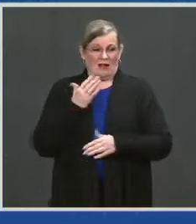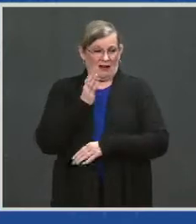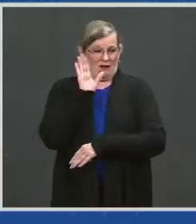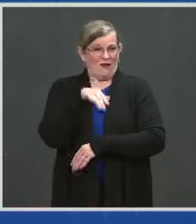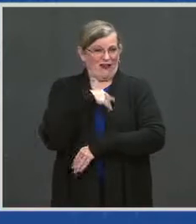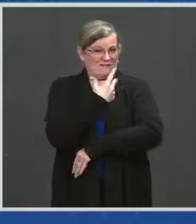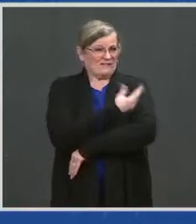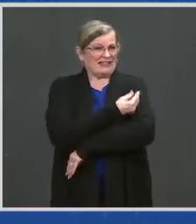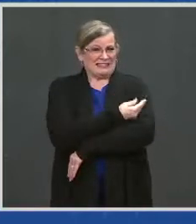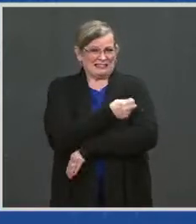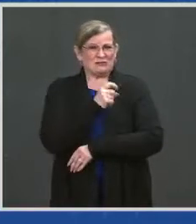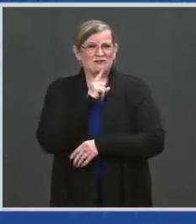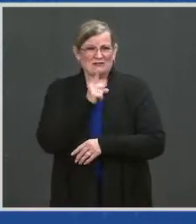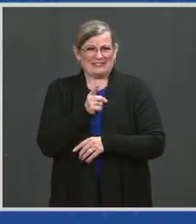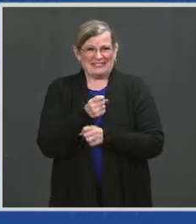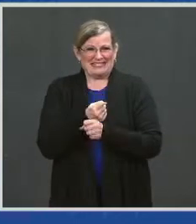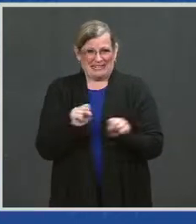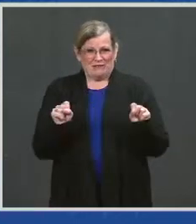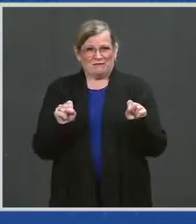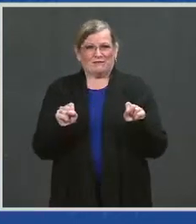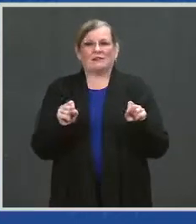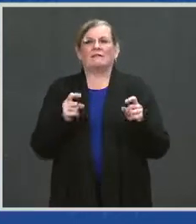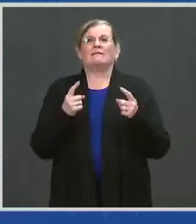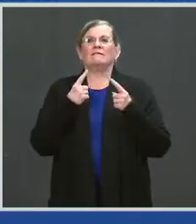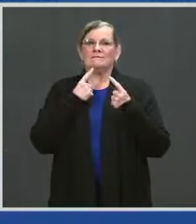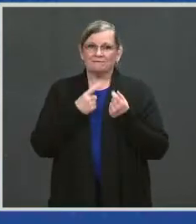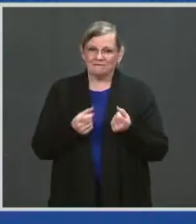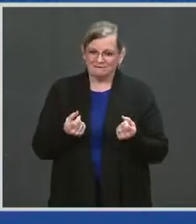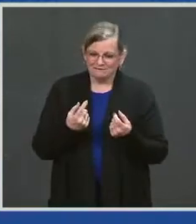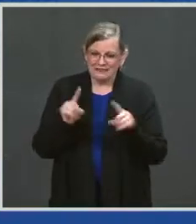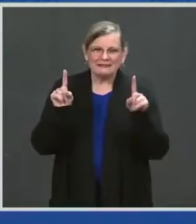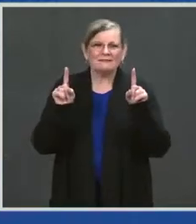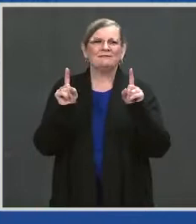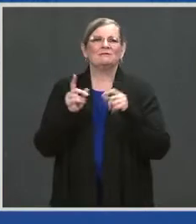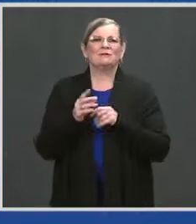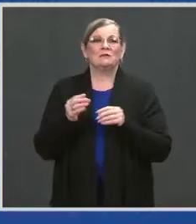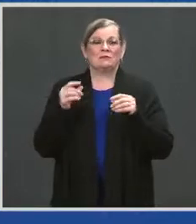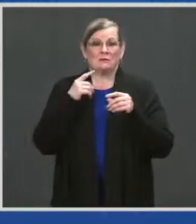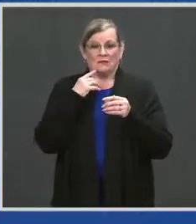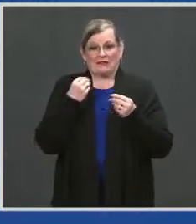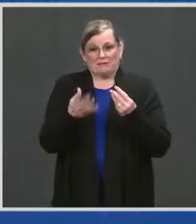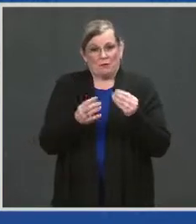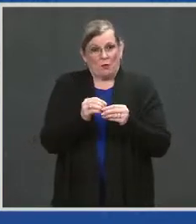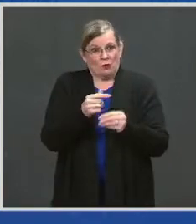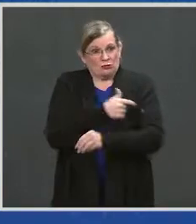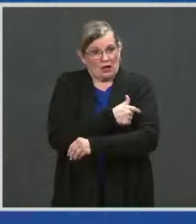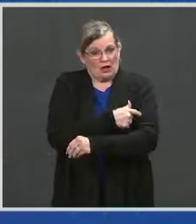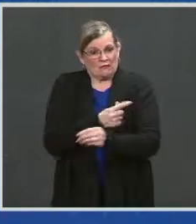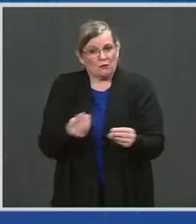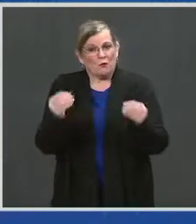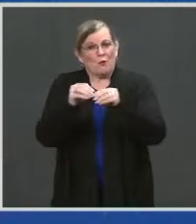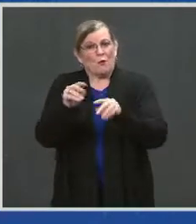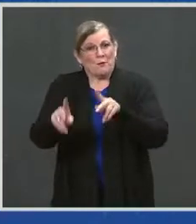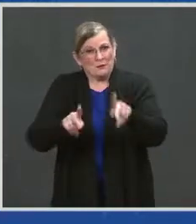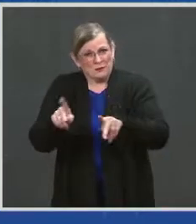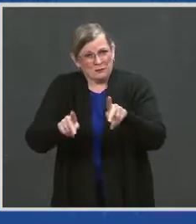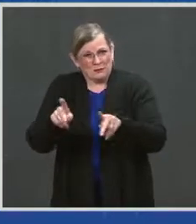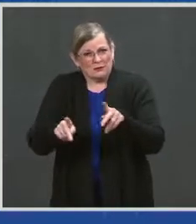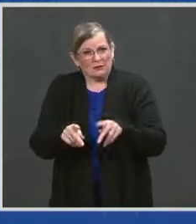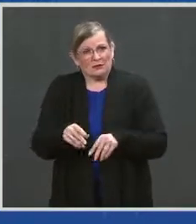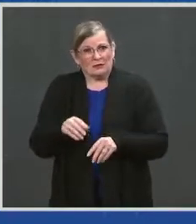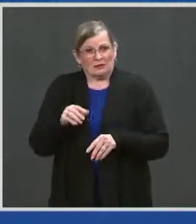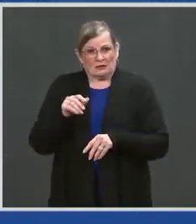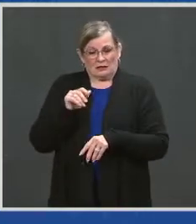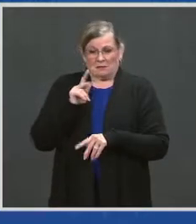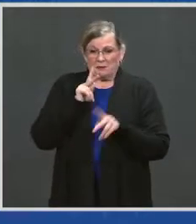on earth. We also have progress on jobs and progress on vaccinations. But in the face of this great news, I